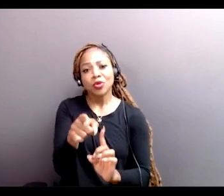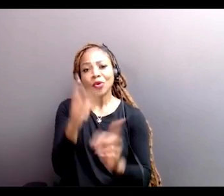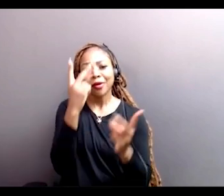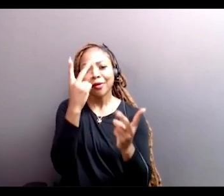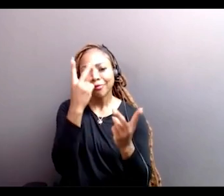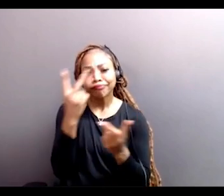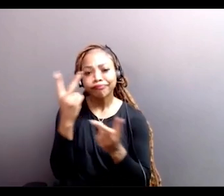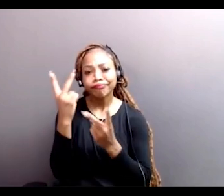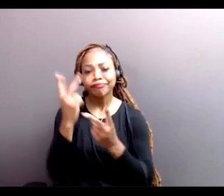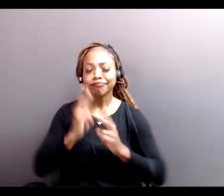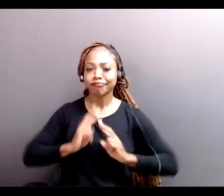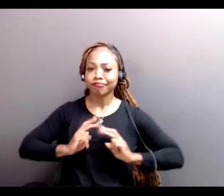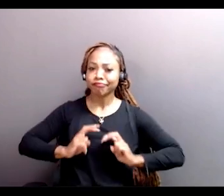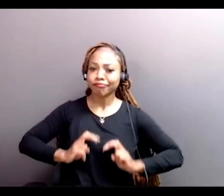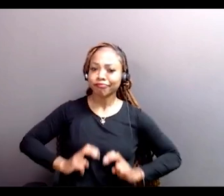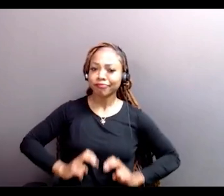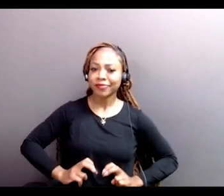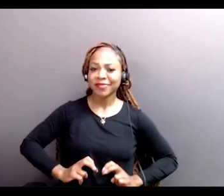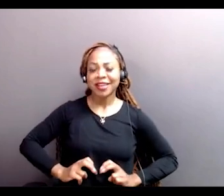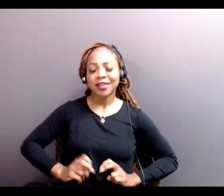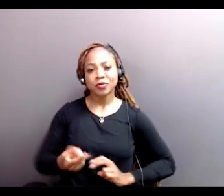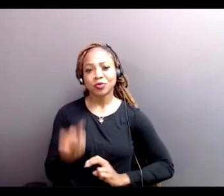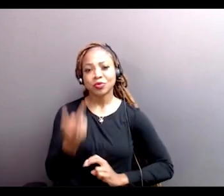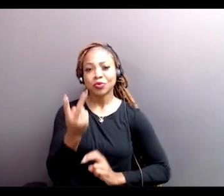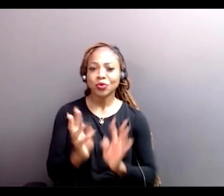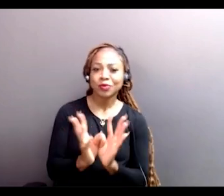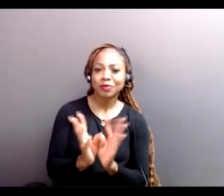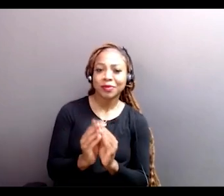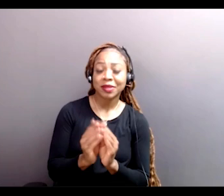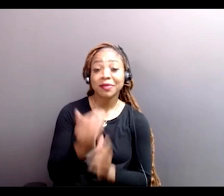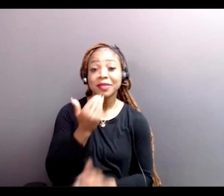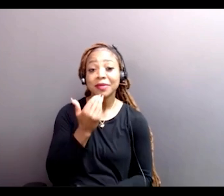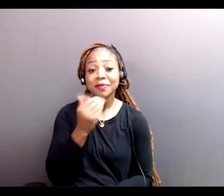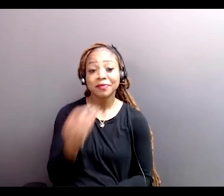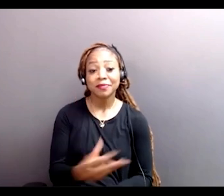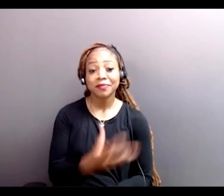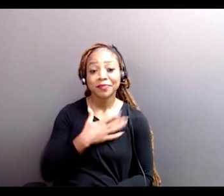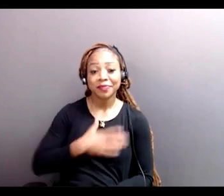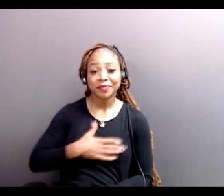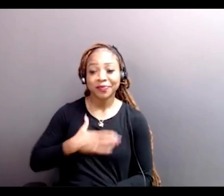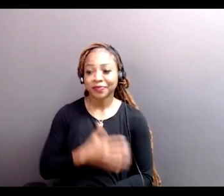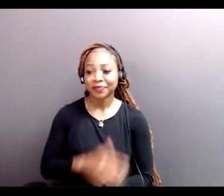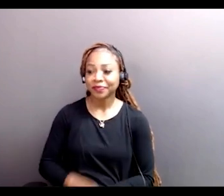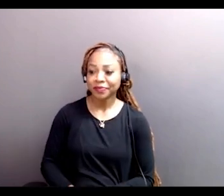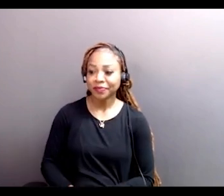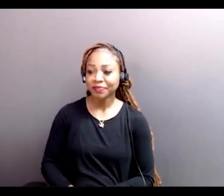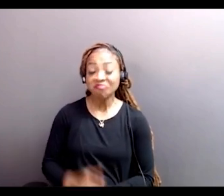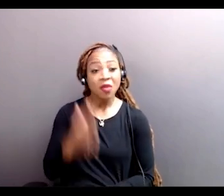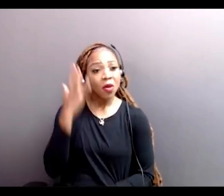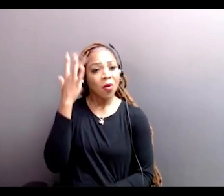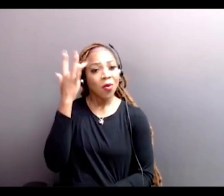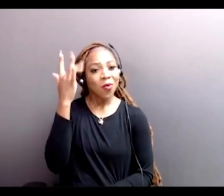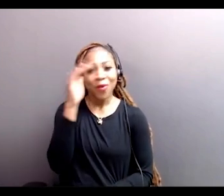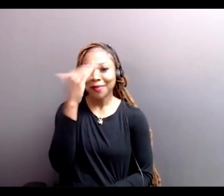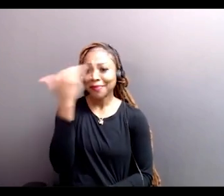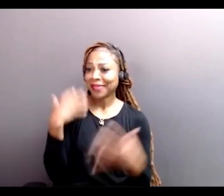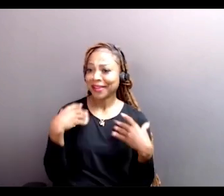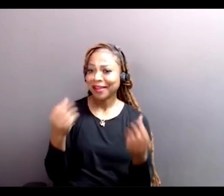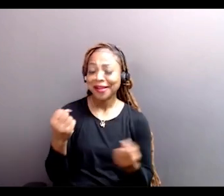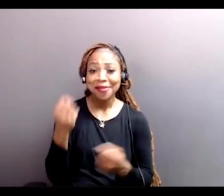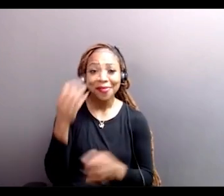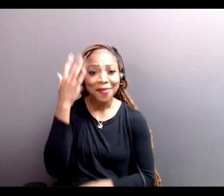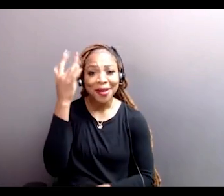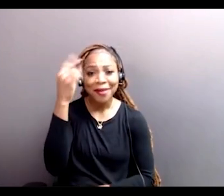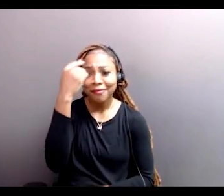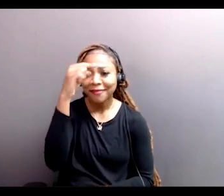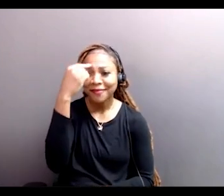own reflection on these two sessions. Thank you. Next slide, please. So why Black Health? Some